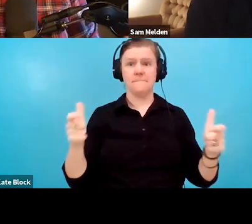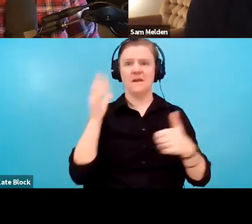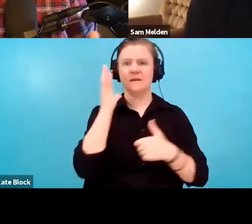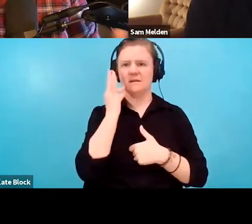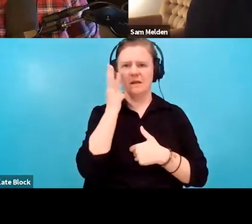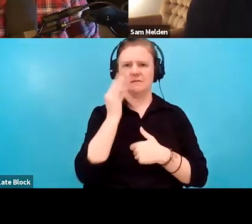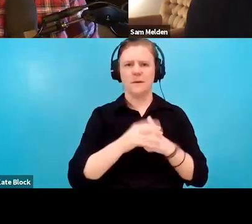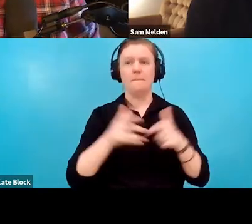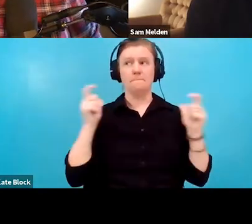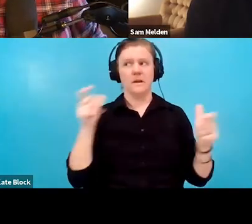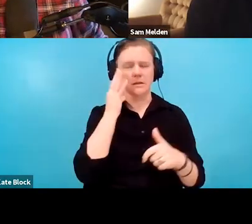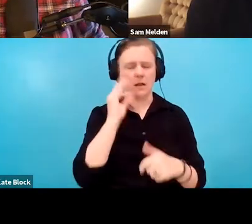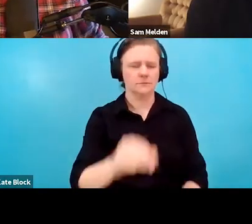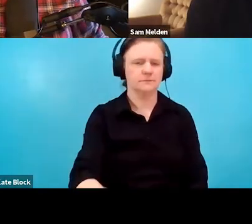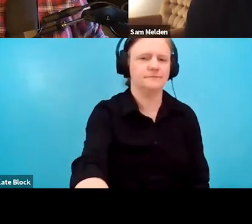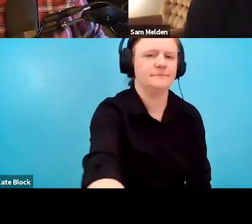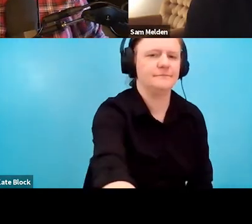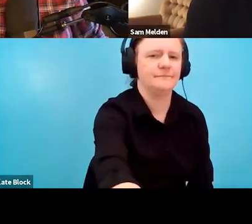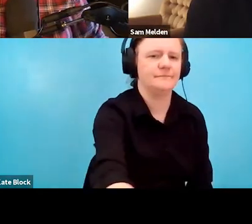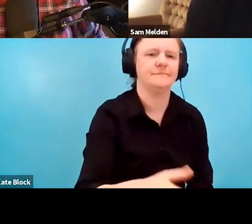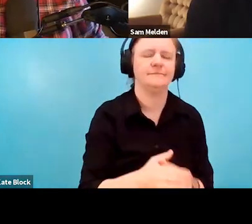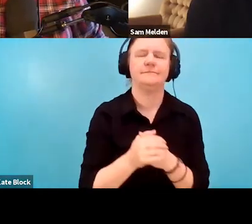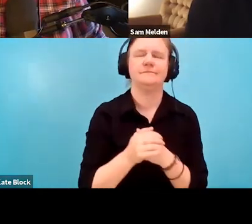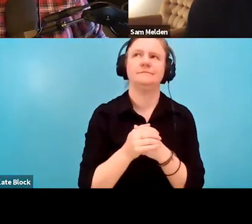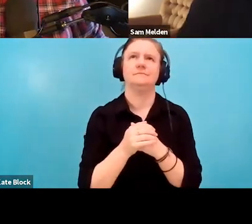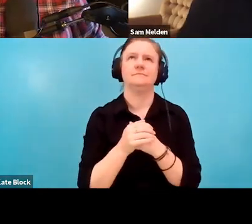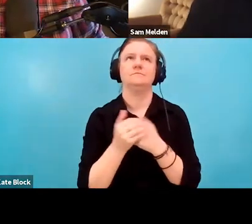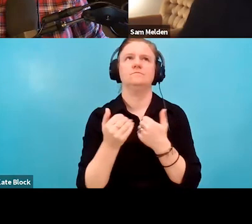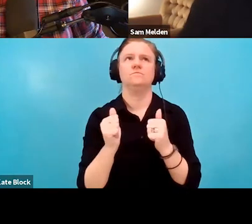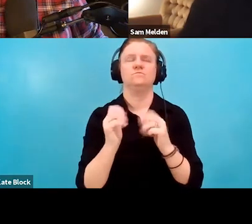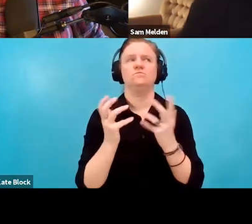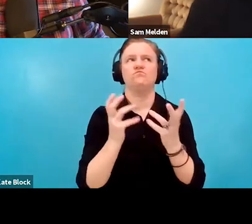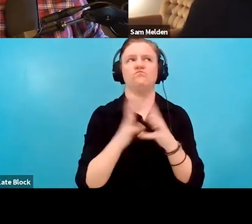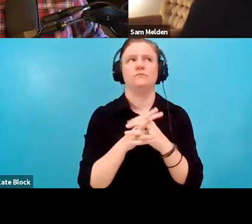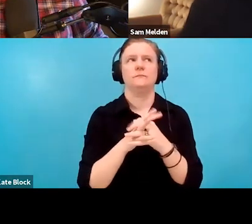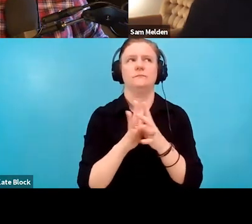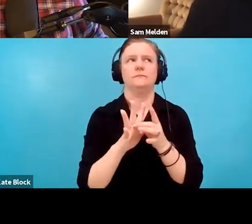very large cat. I'm trying to communicate, you know,